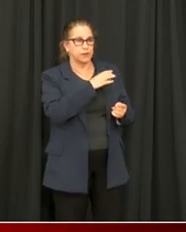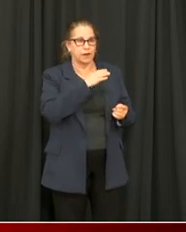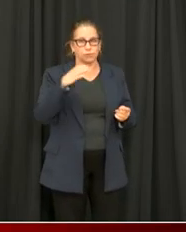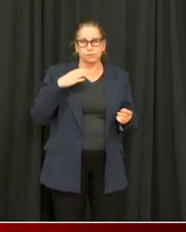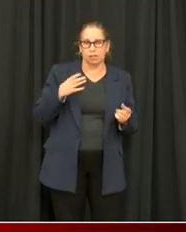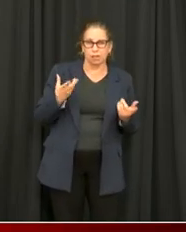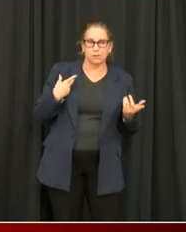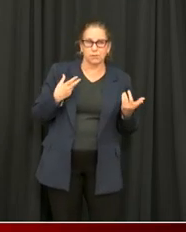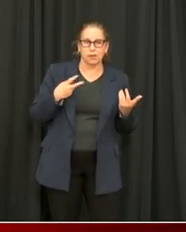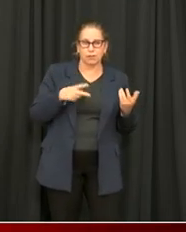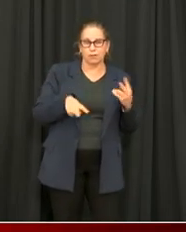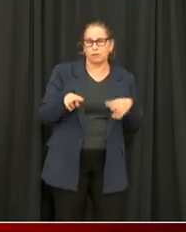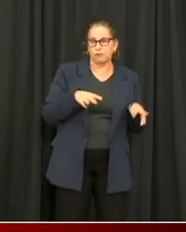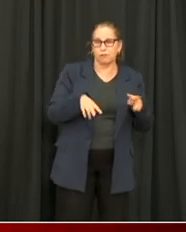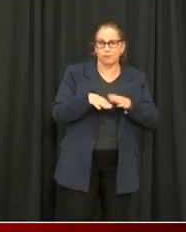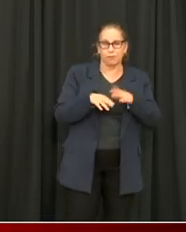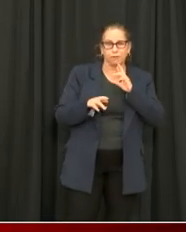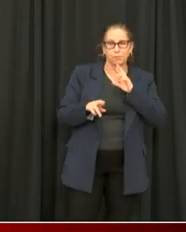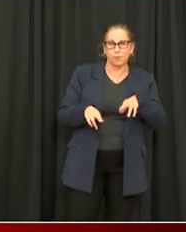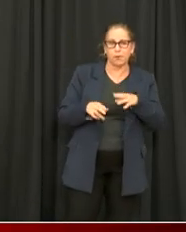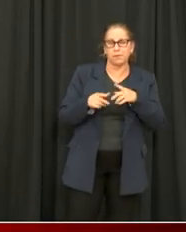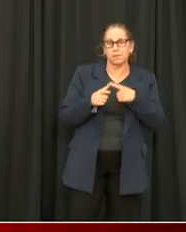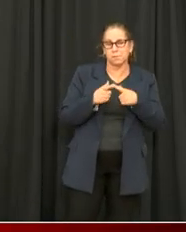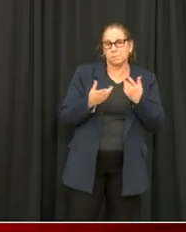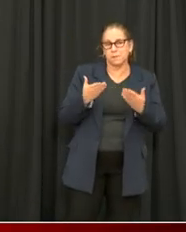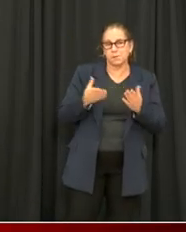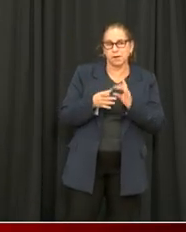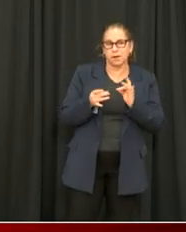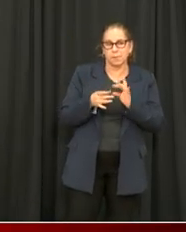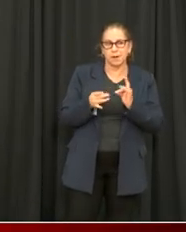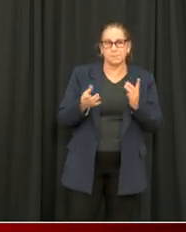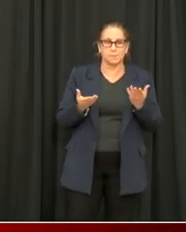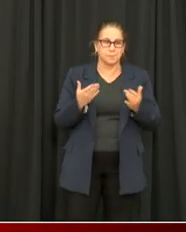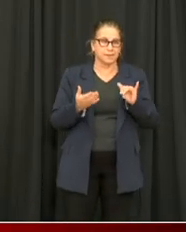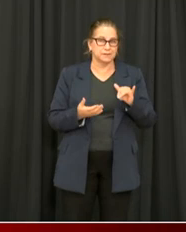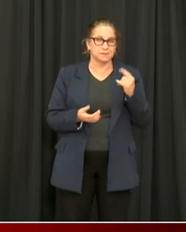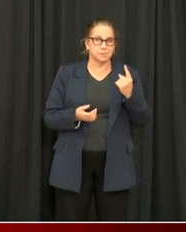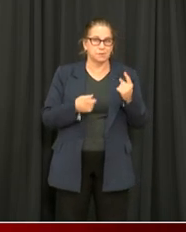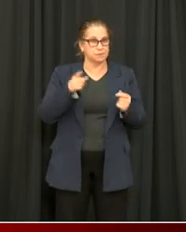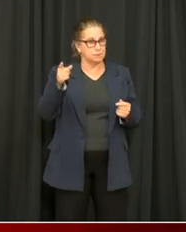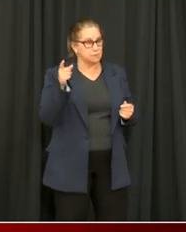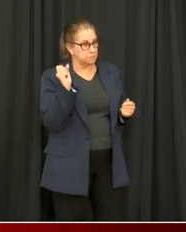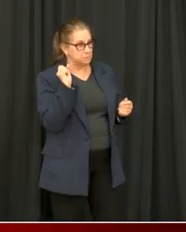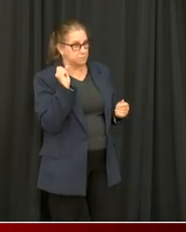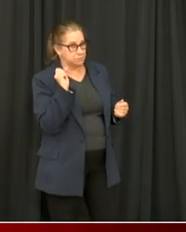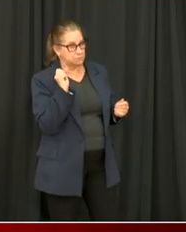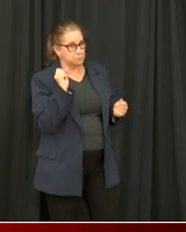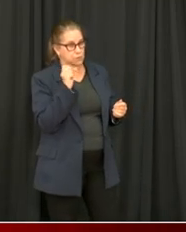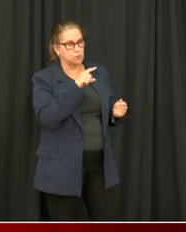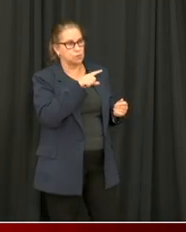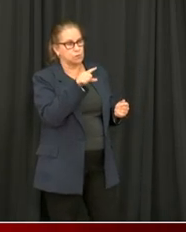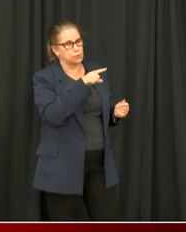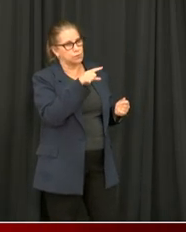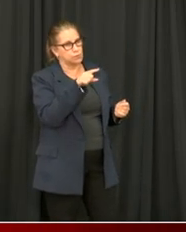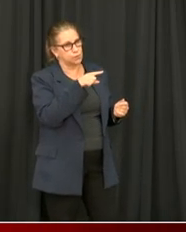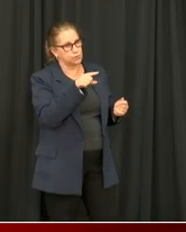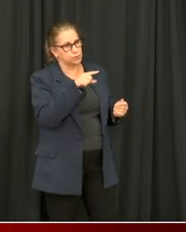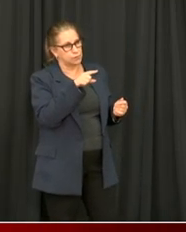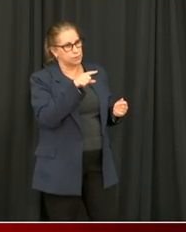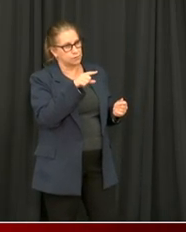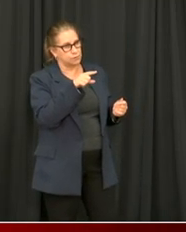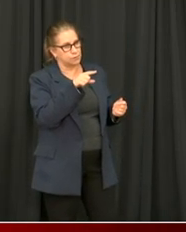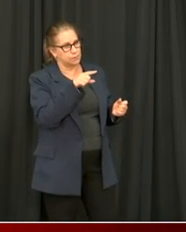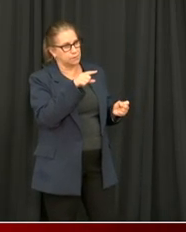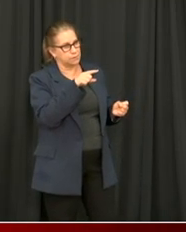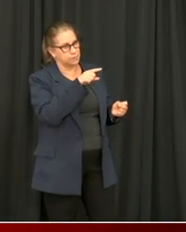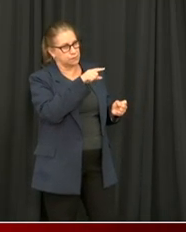on that. And I think that is something that we will submit every year. I mean, you guys have been, you called the data, this is